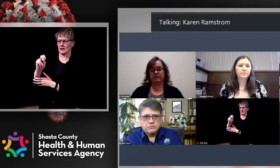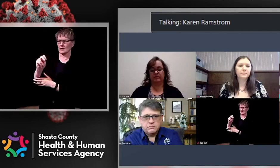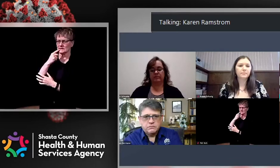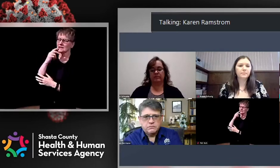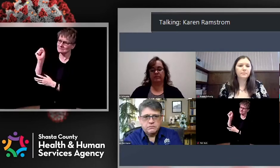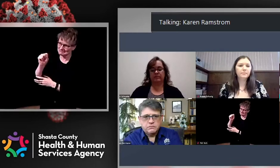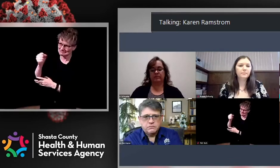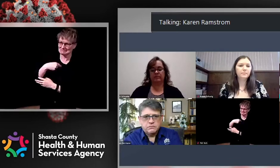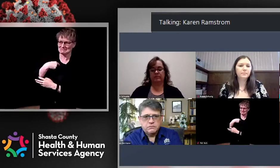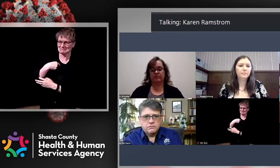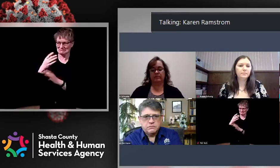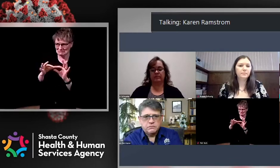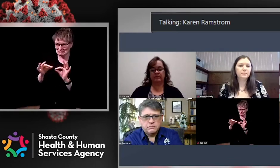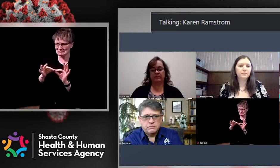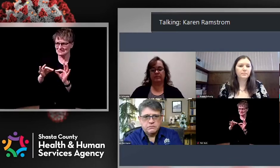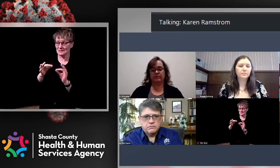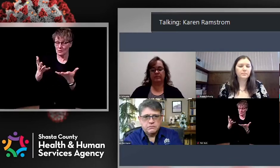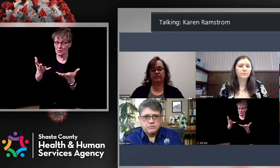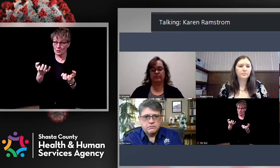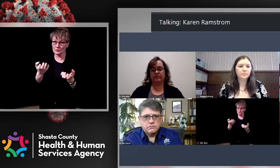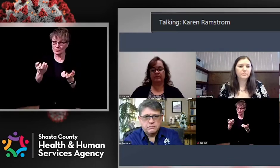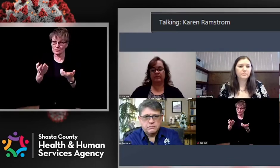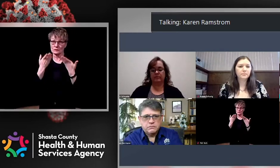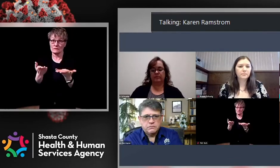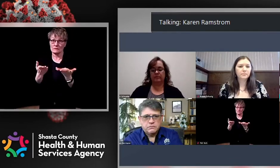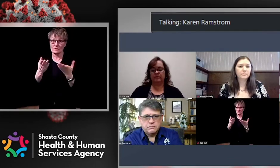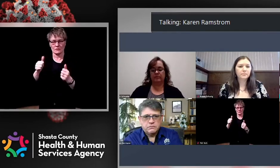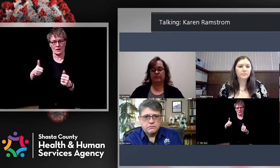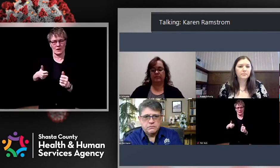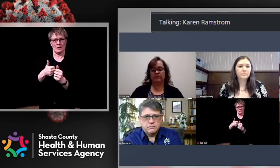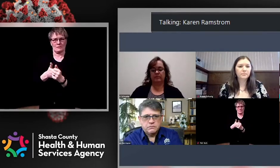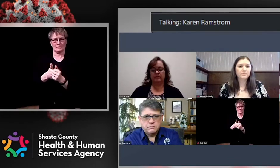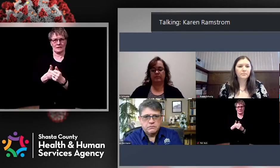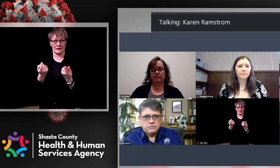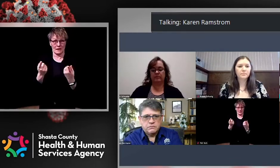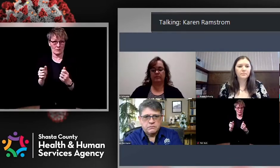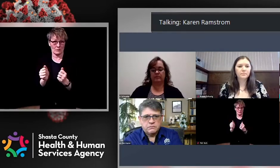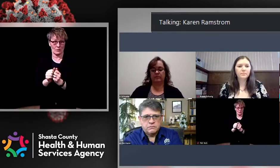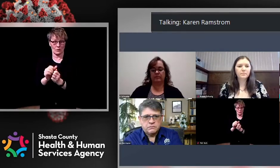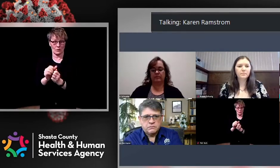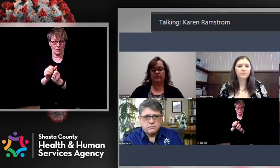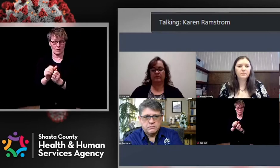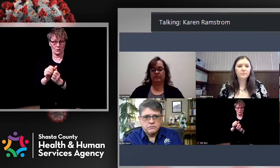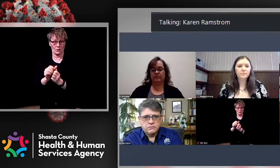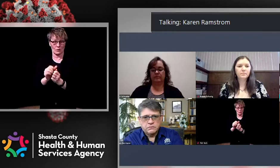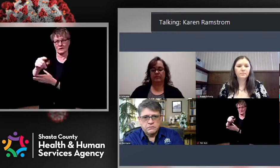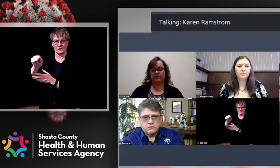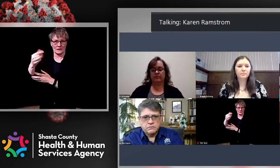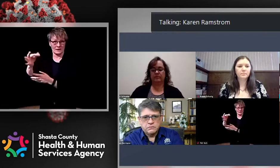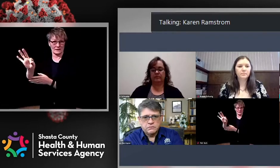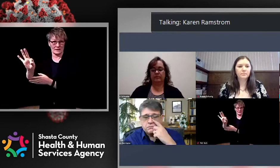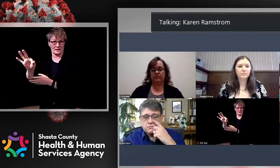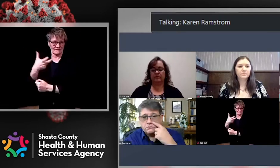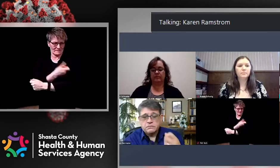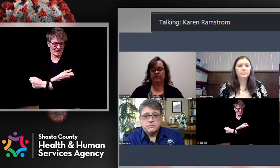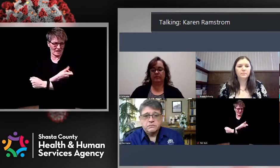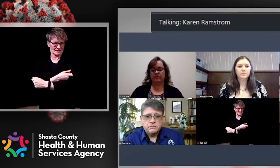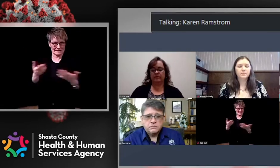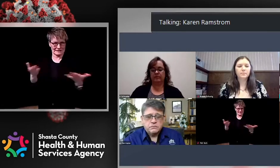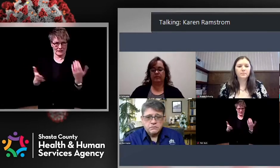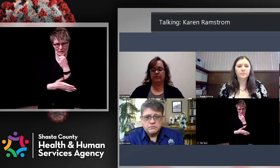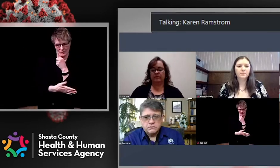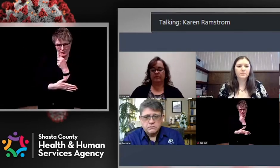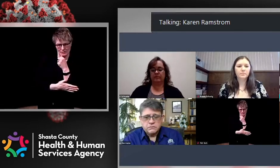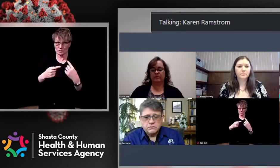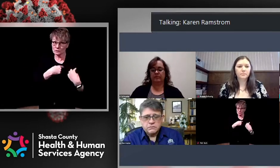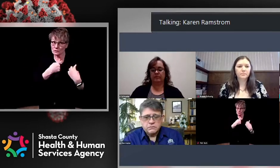on what's happening with COVID-19 vaccination in our county. We're making steady progress through phase 1A,